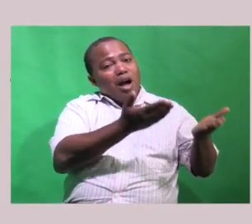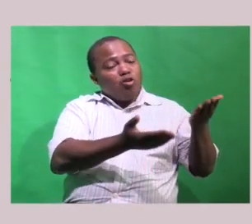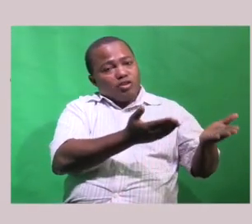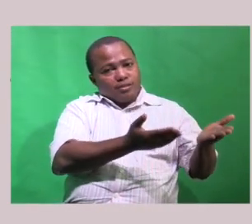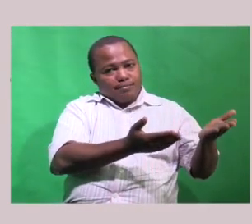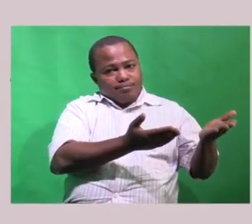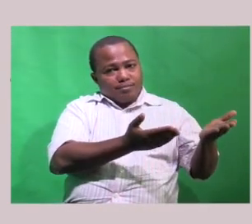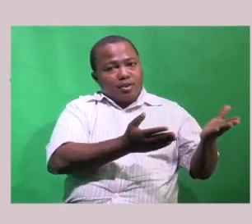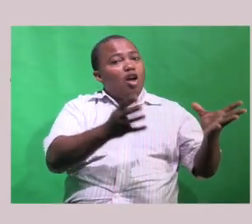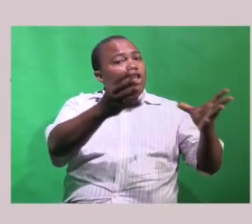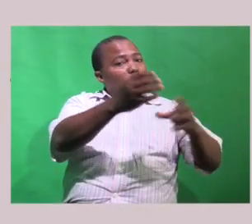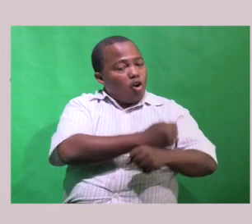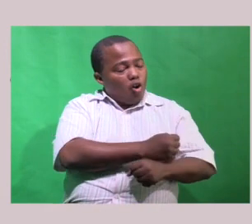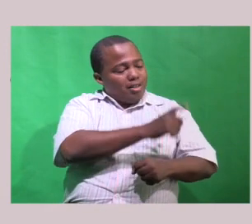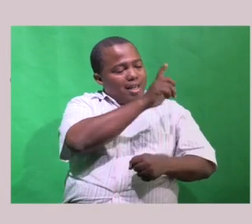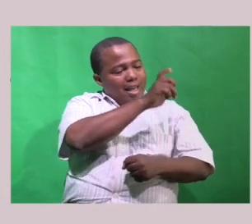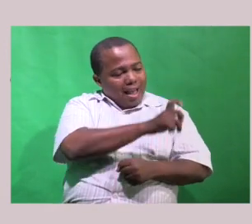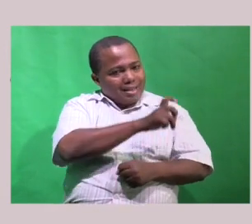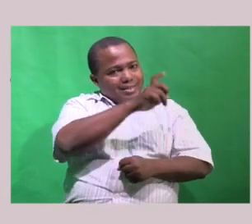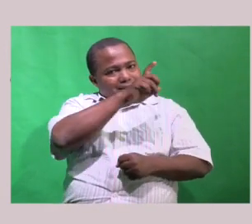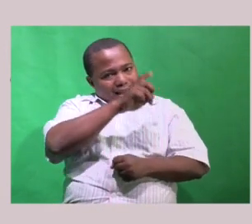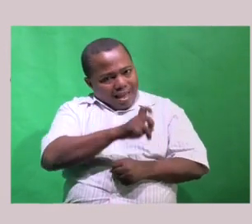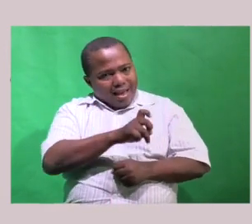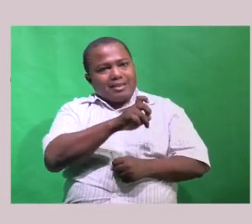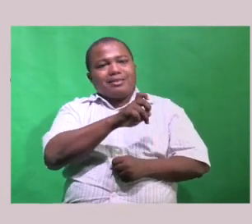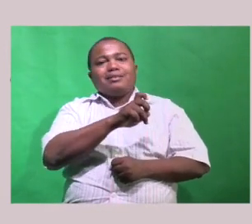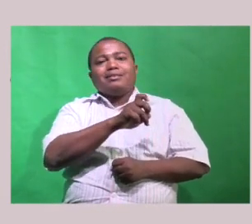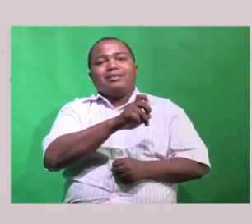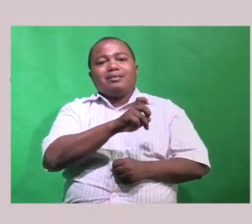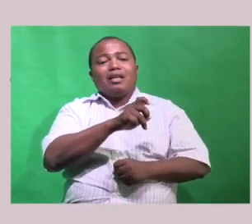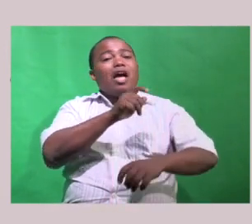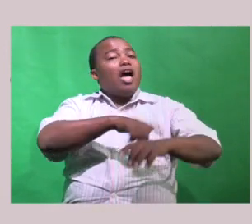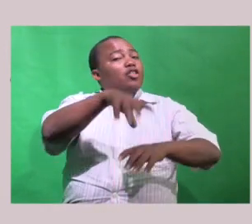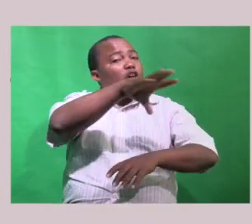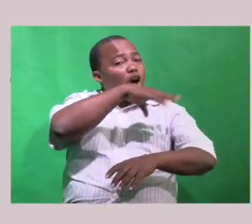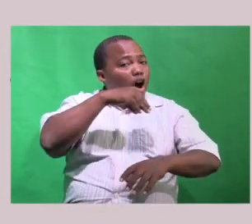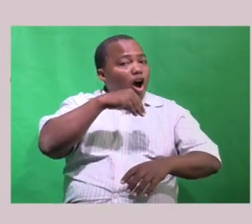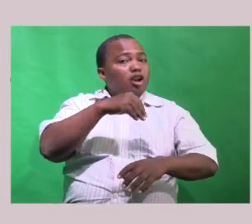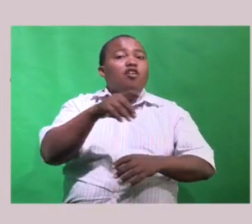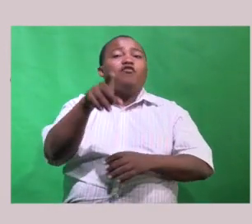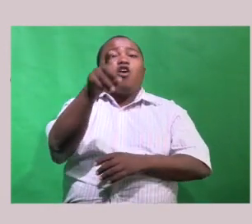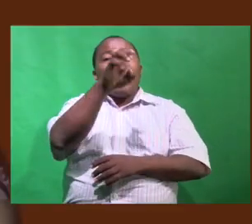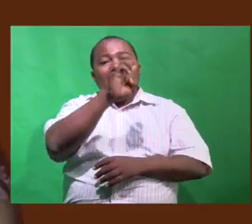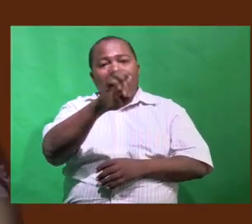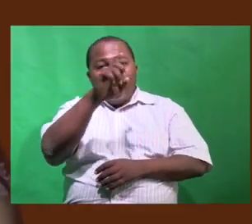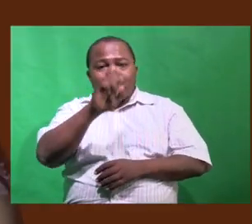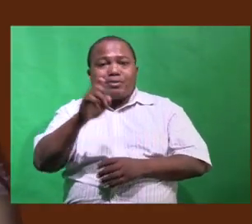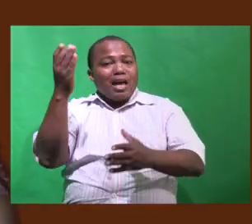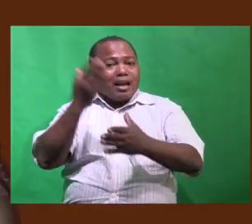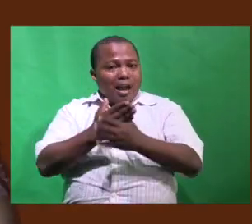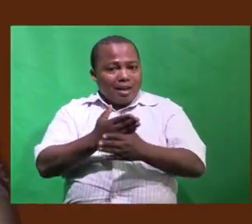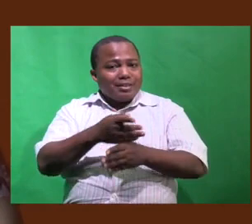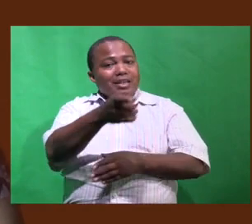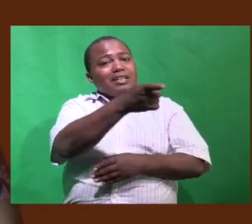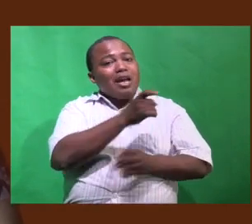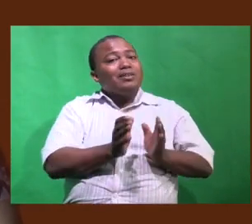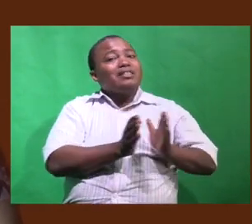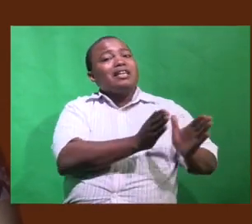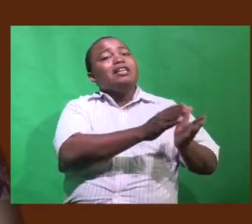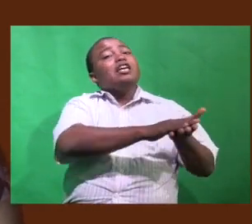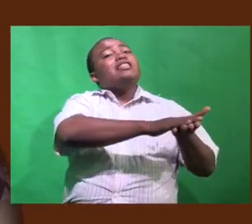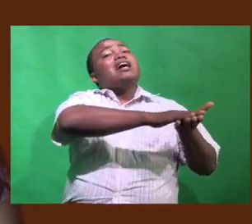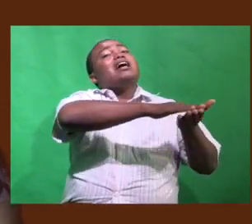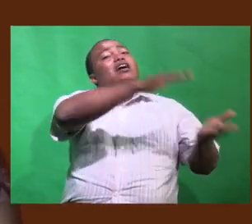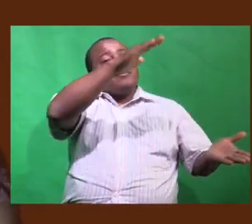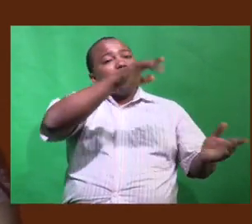You got XX. Always for expenses account, debit side will be greater than the